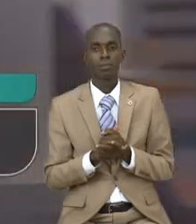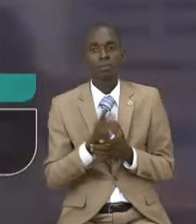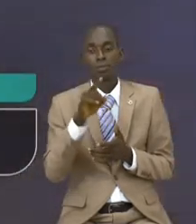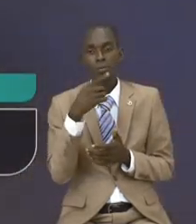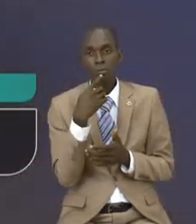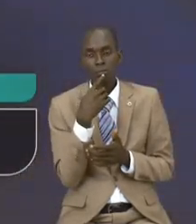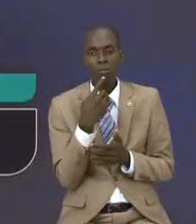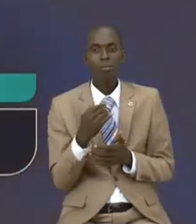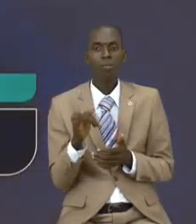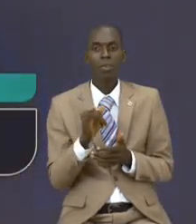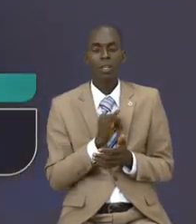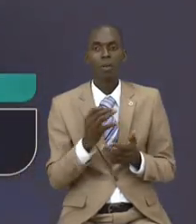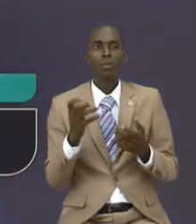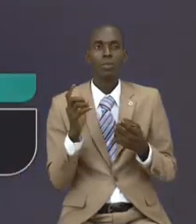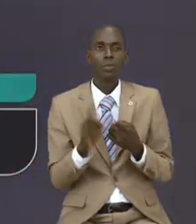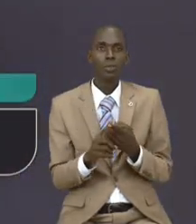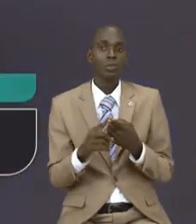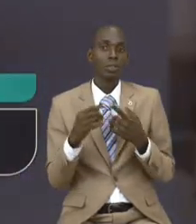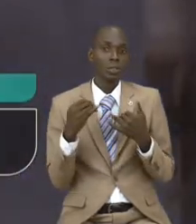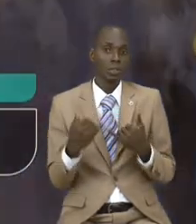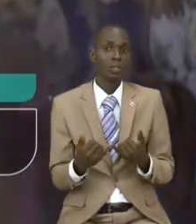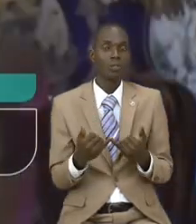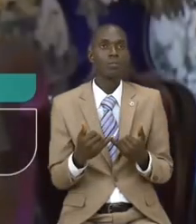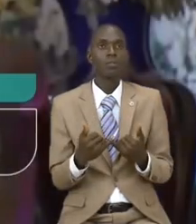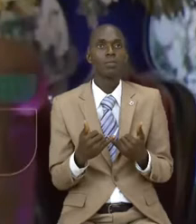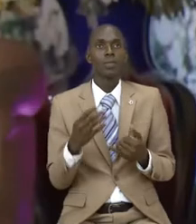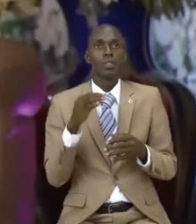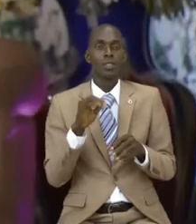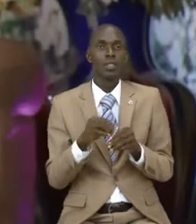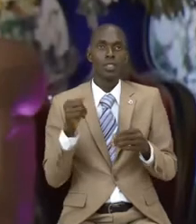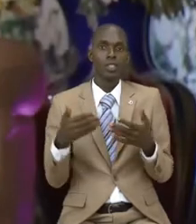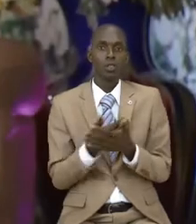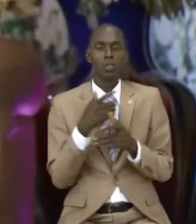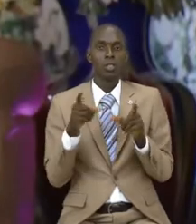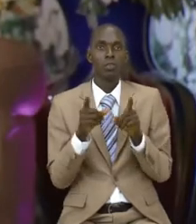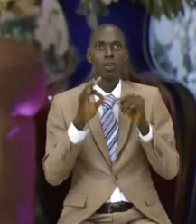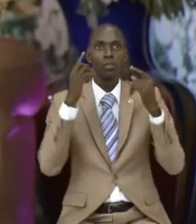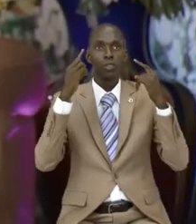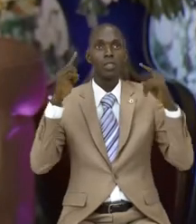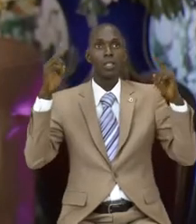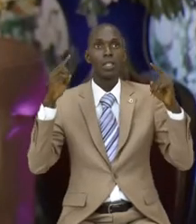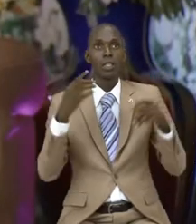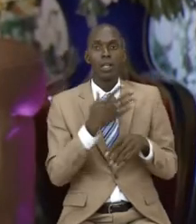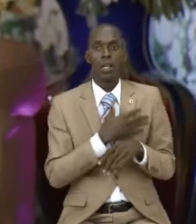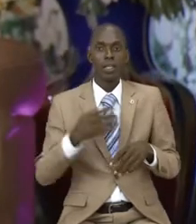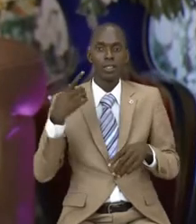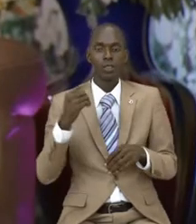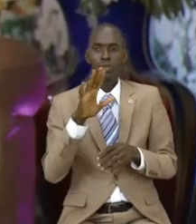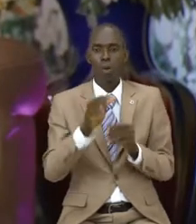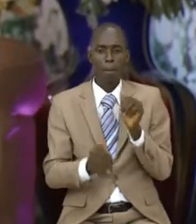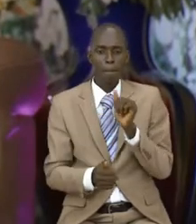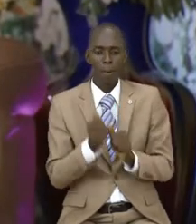to now start a new level of success. And your closest friends will